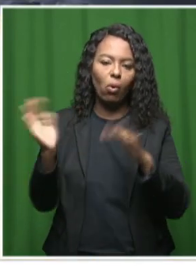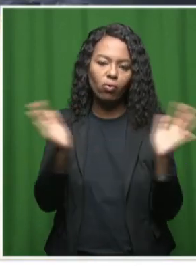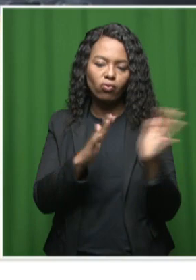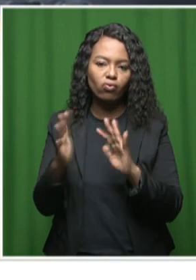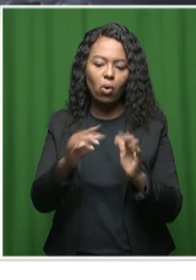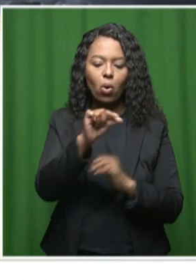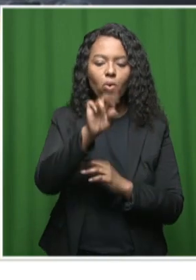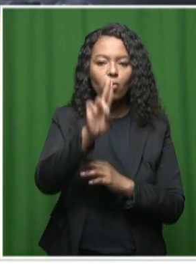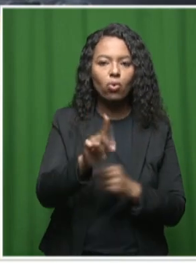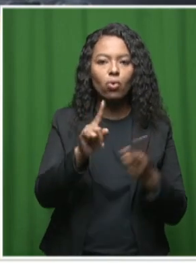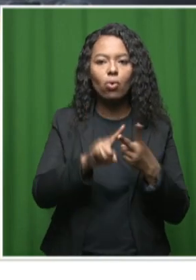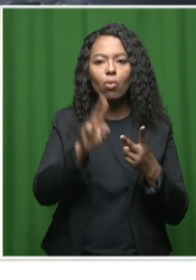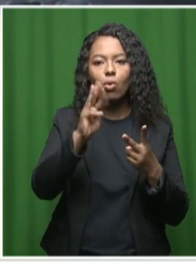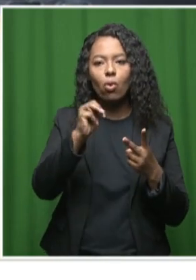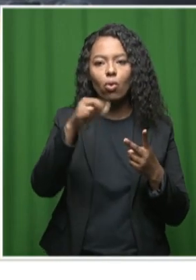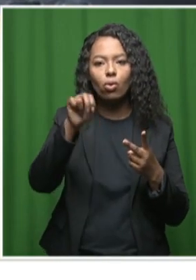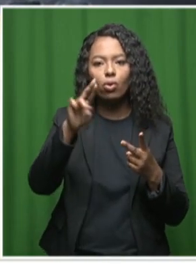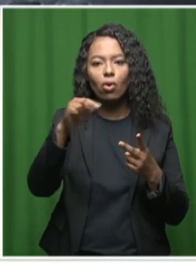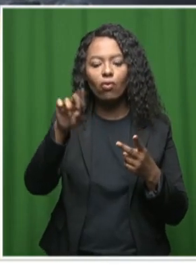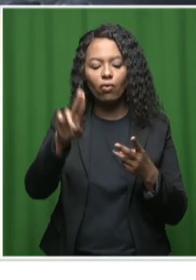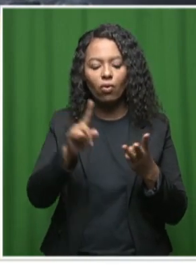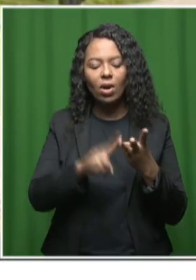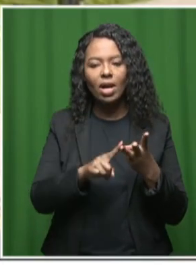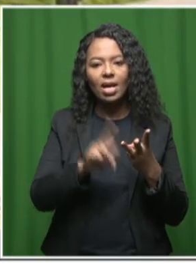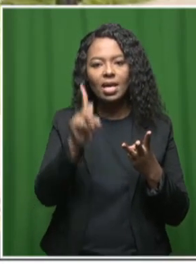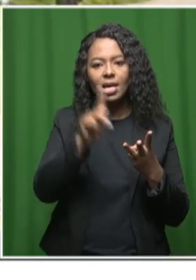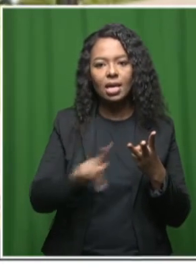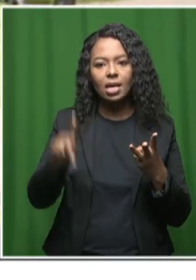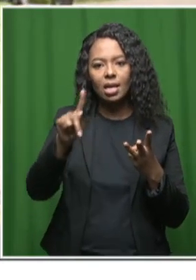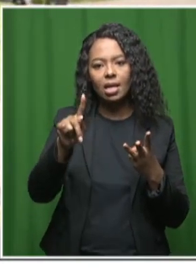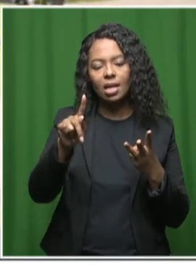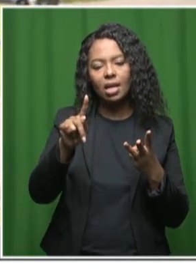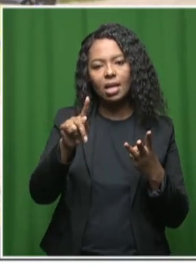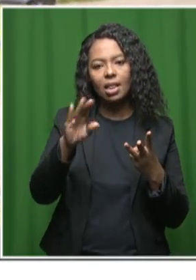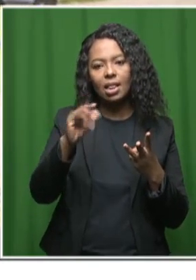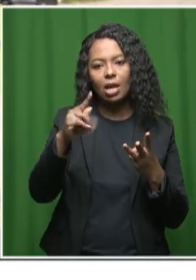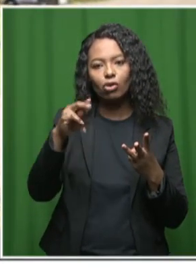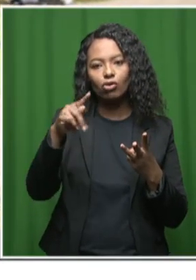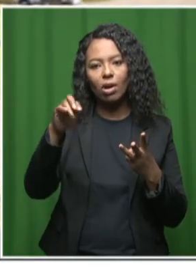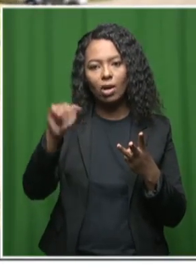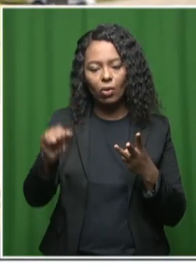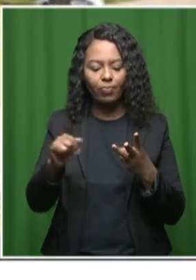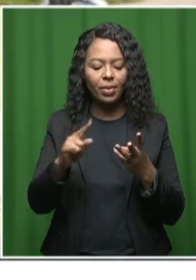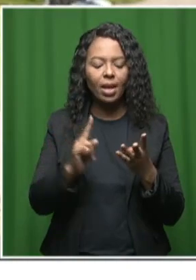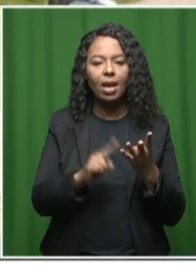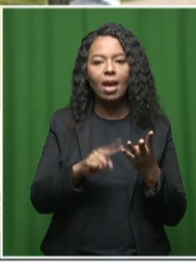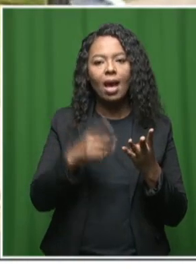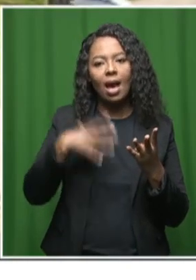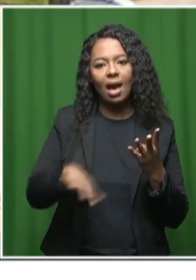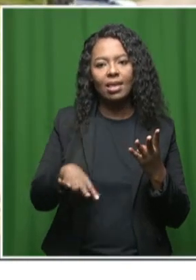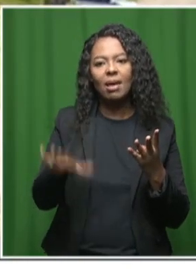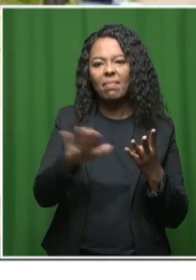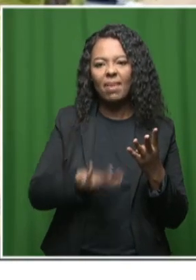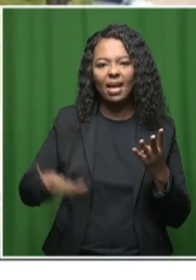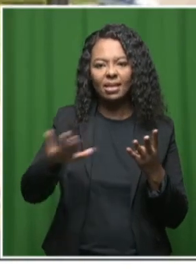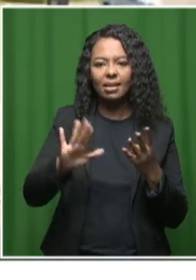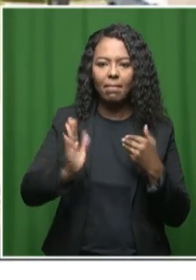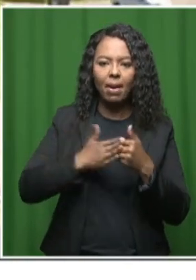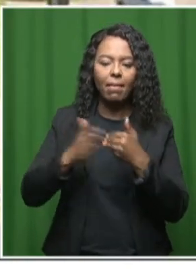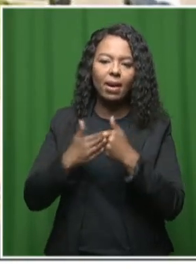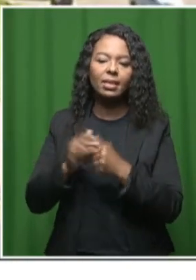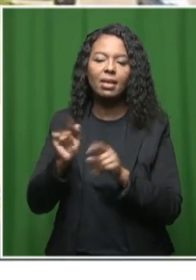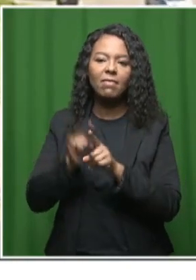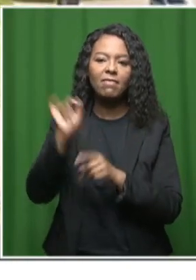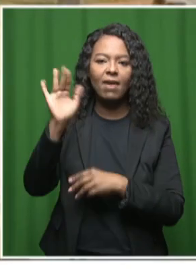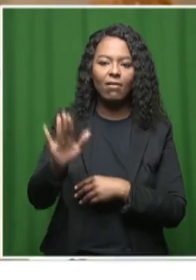Ugu, Mkhonkundlovu and King Cetshwayo. 128 have already been closed, including 5